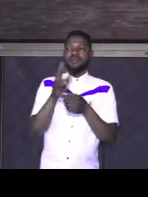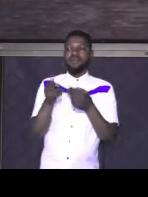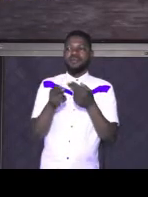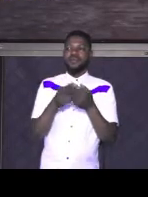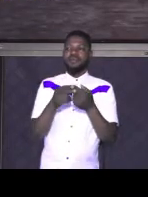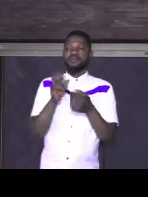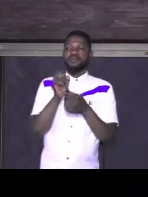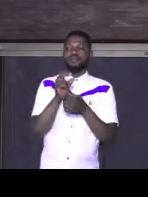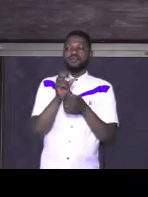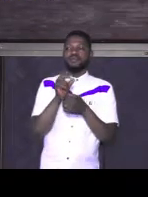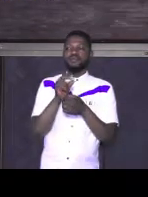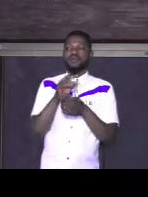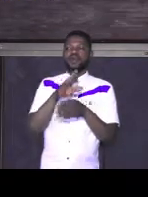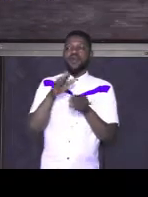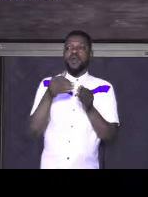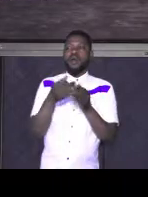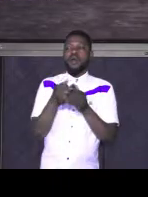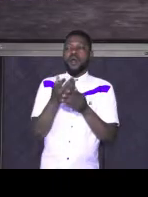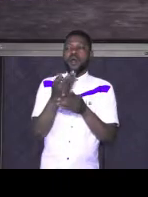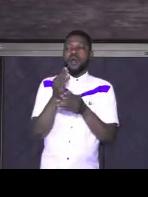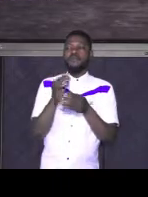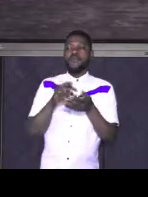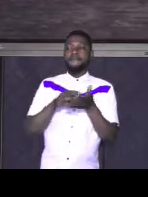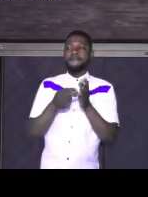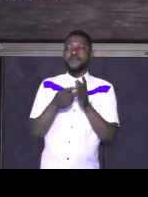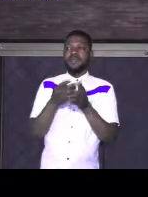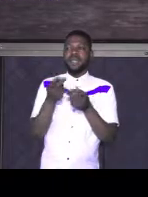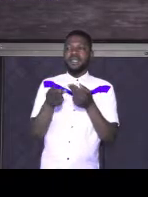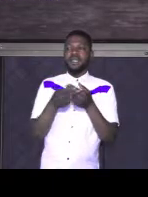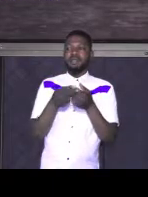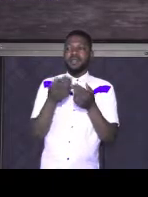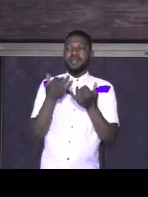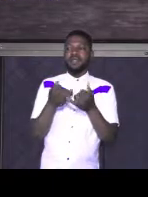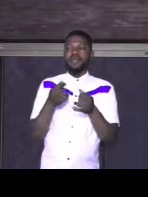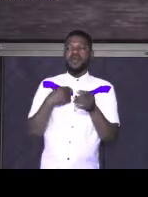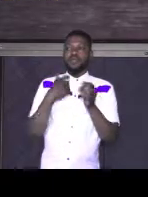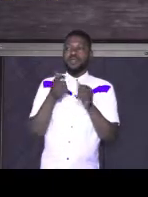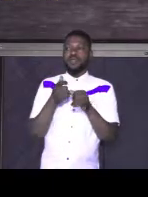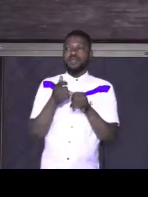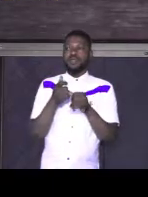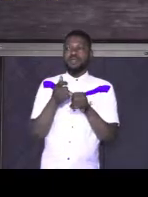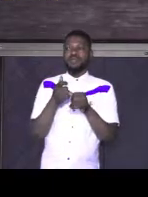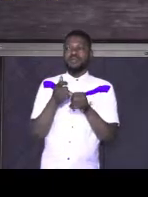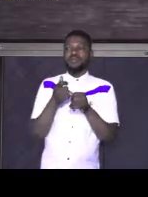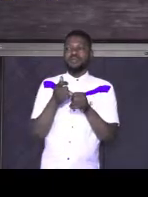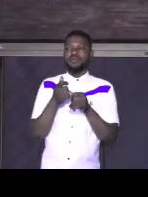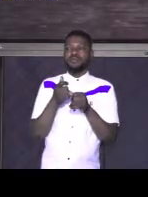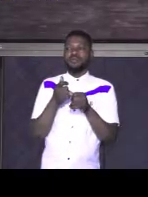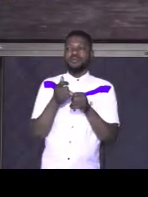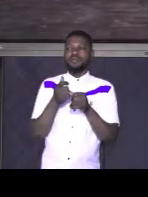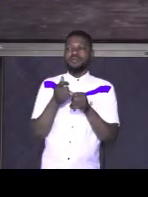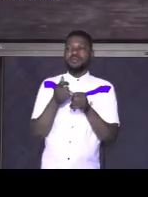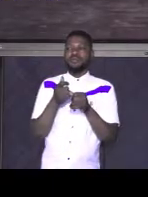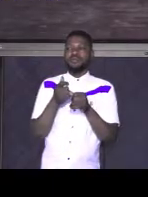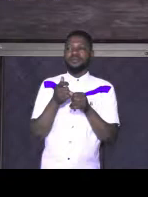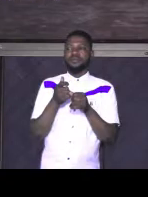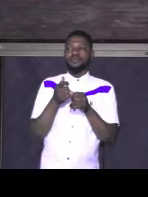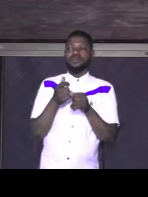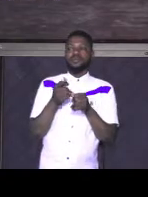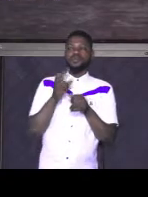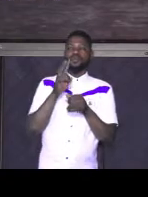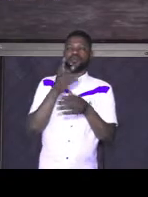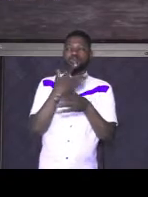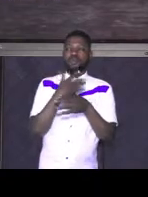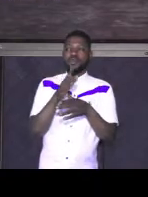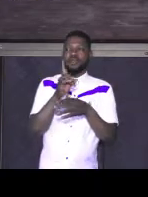12 centimeters. Don't forget that half means times. Then we can cross out or use numbers that can